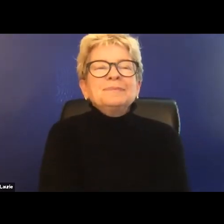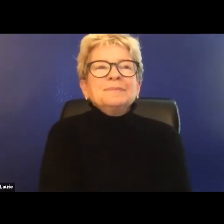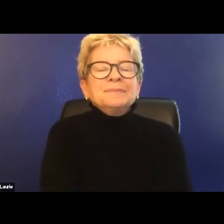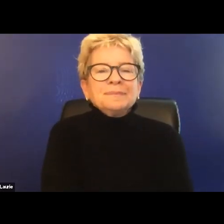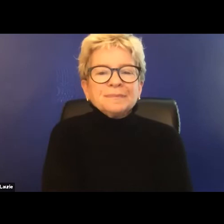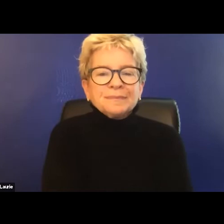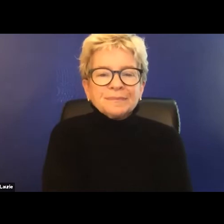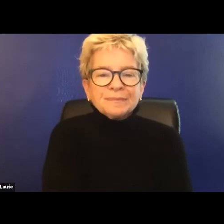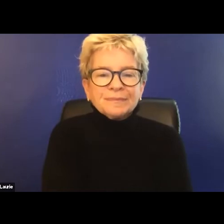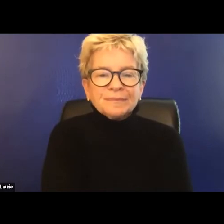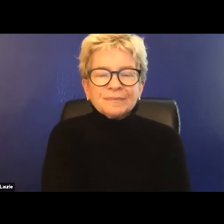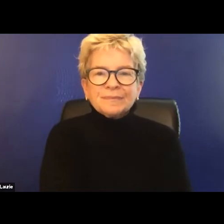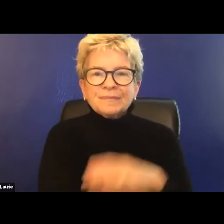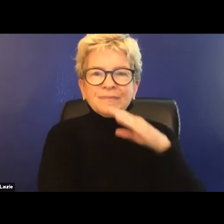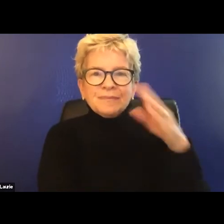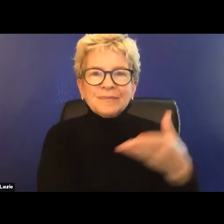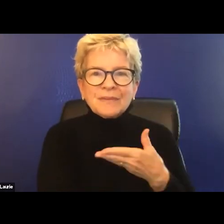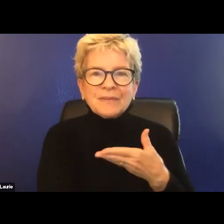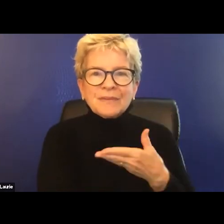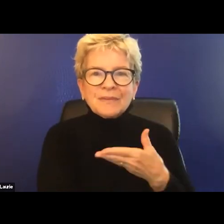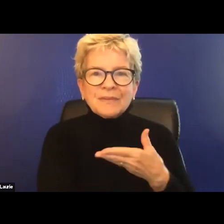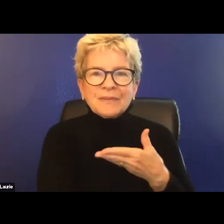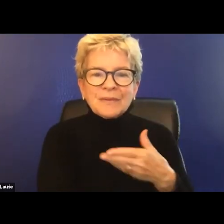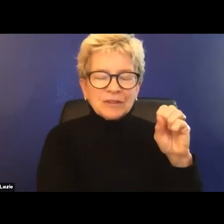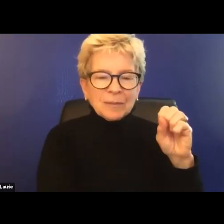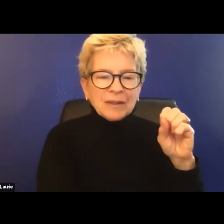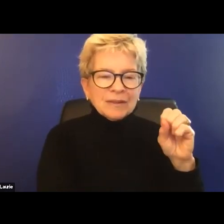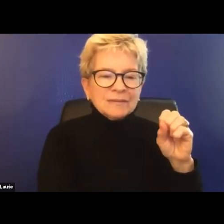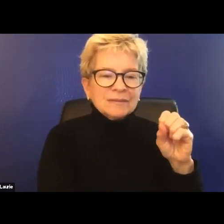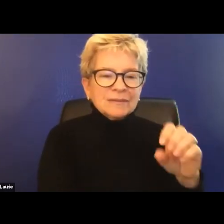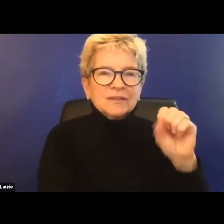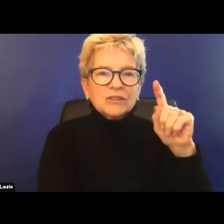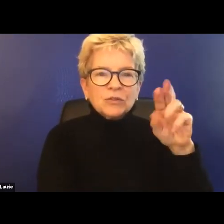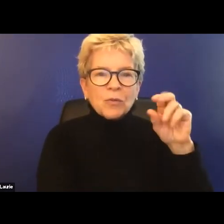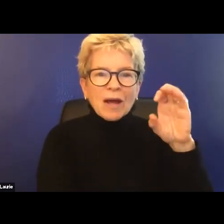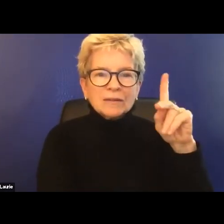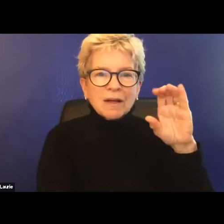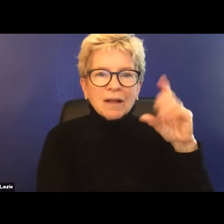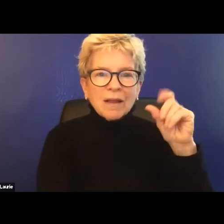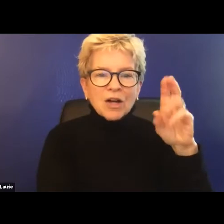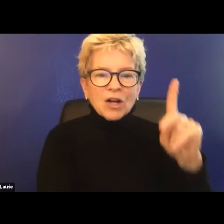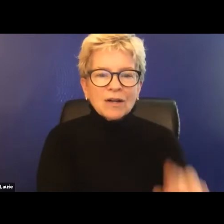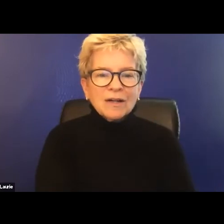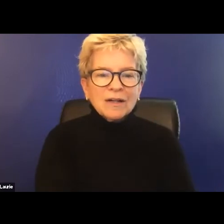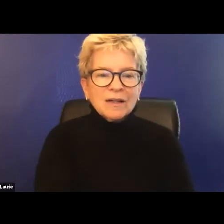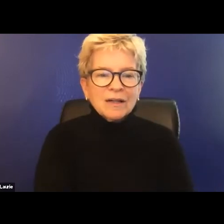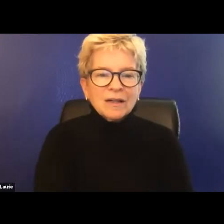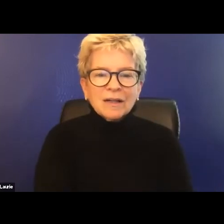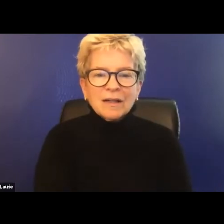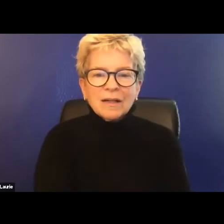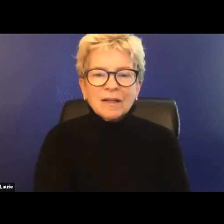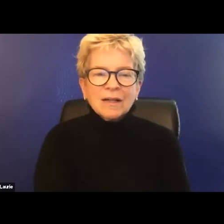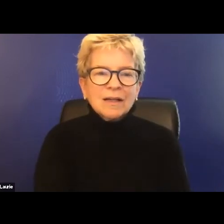All right, welcome everyone. I am Jamie Strauss-Clark, your facilitator. This is I believe it's our 5th CRIS